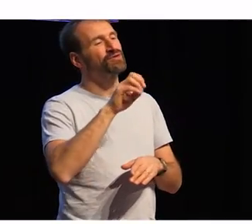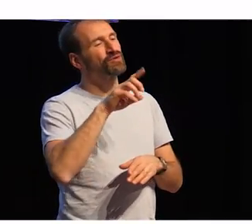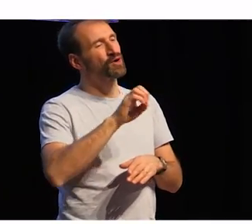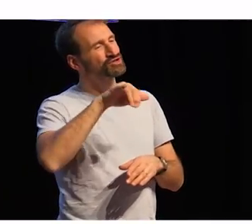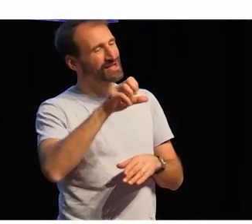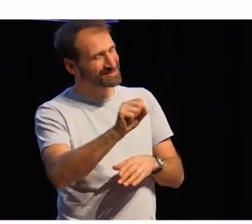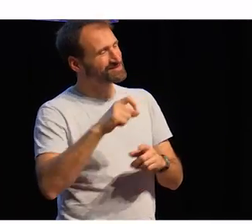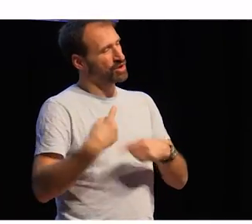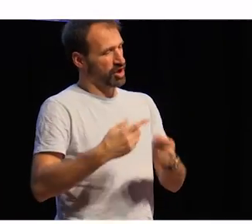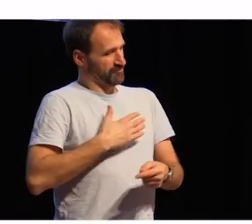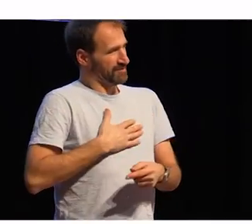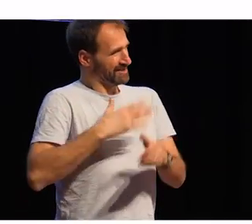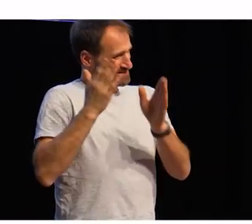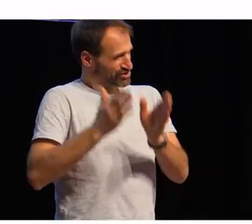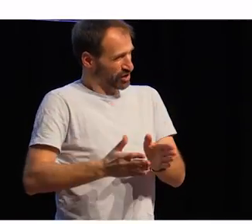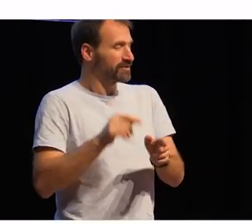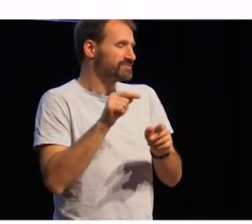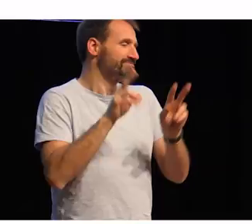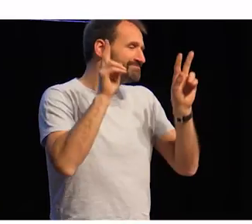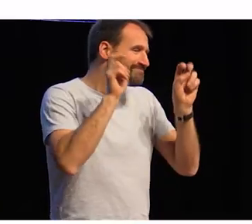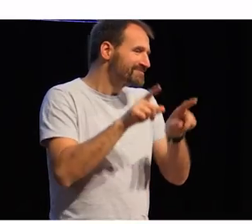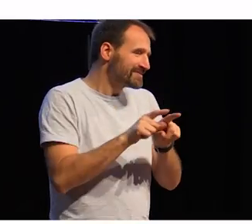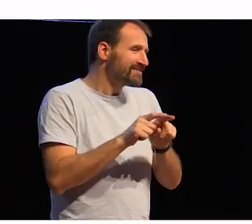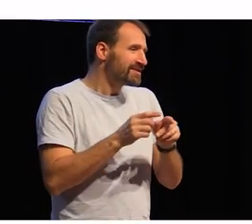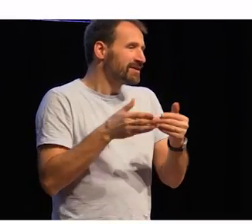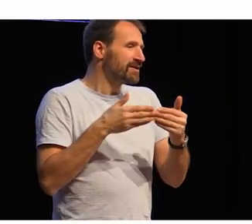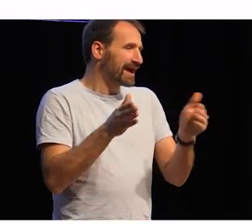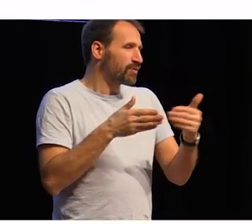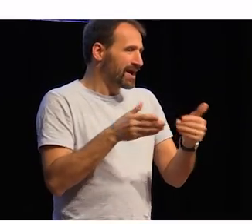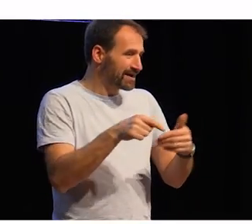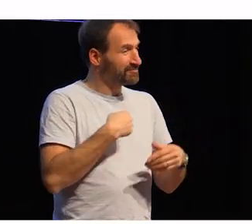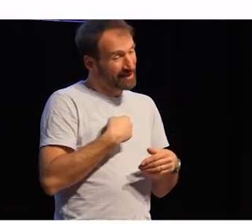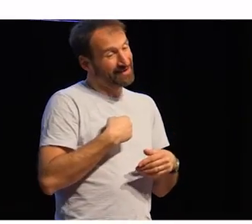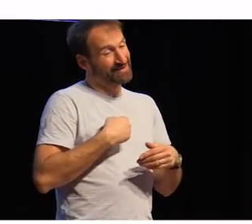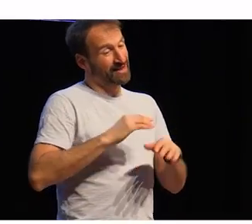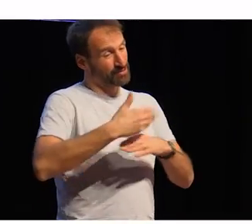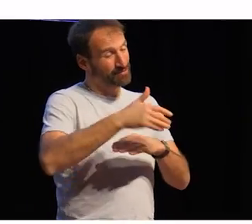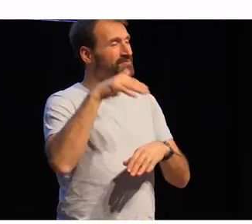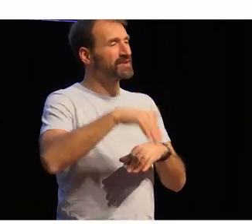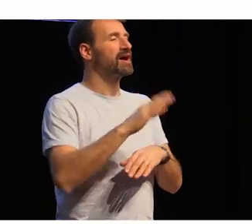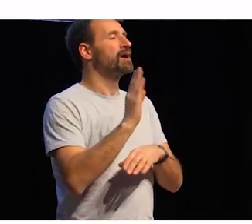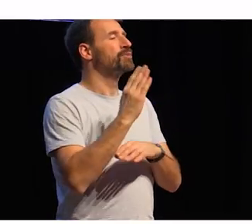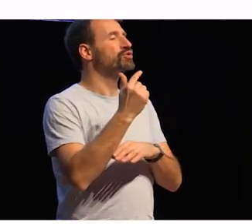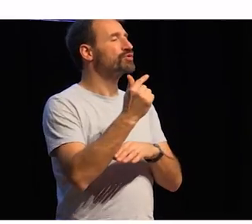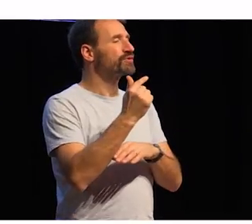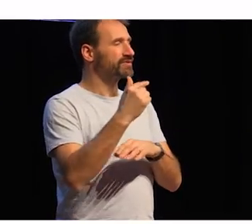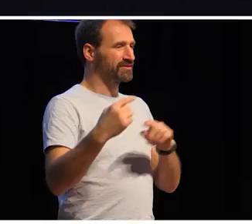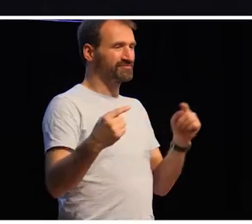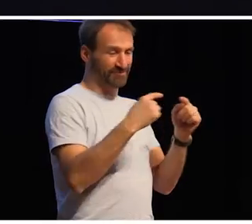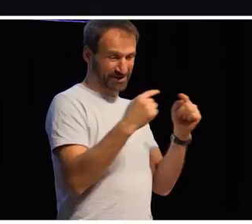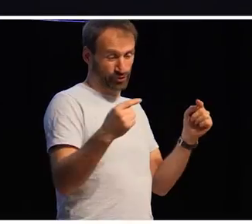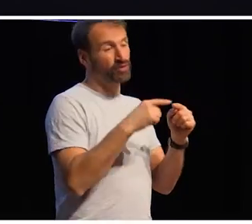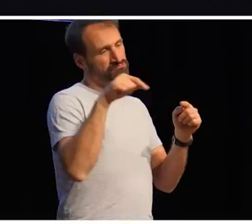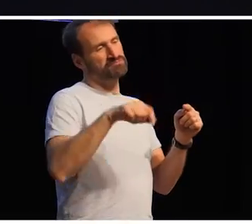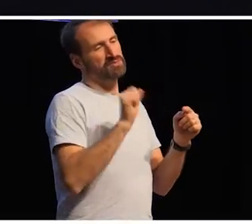is essentially both a gateway, because my laptop comes with the Bluetooth low energy hardware capability to read the data, and also it's a